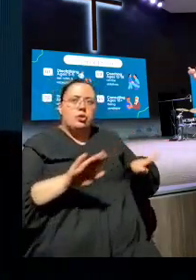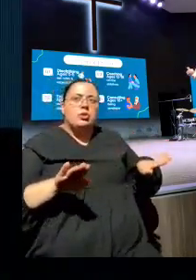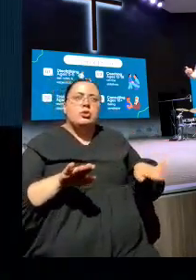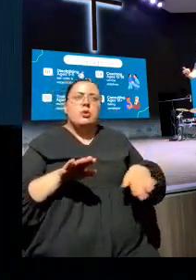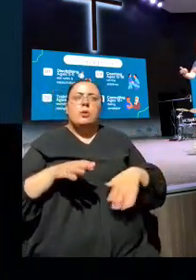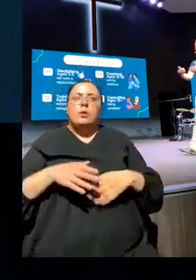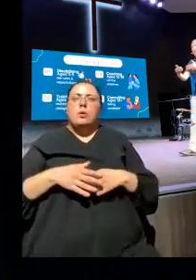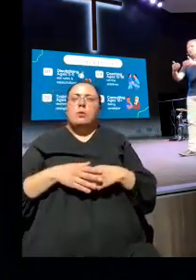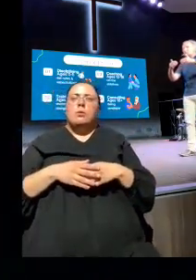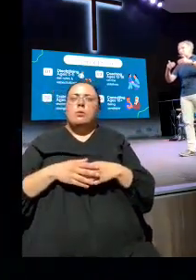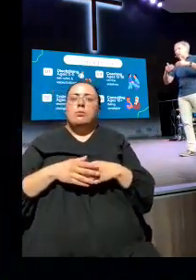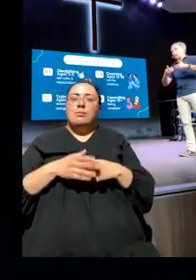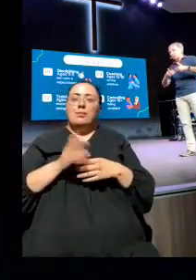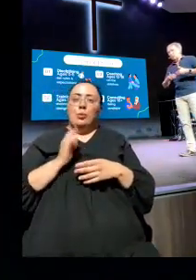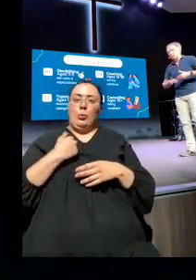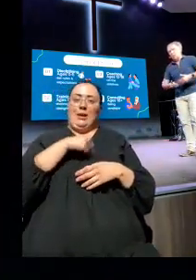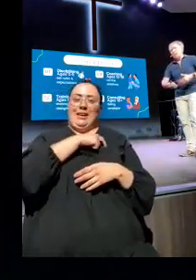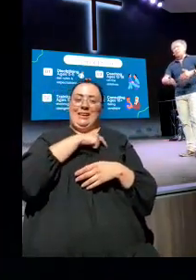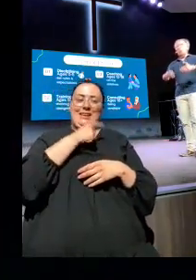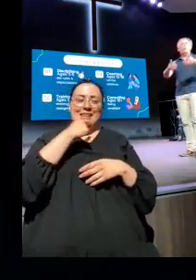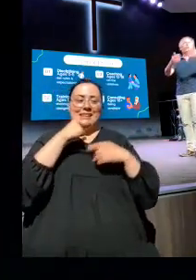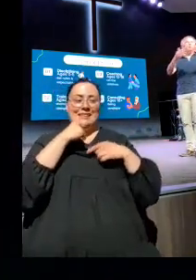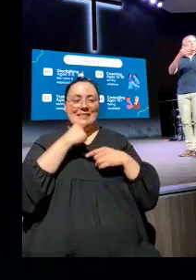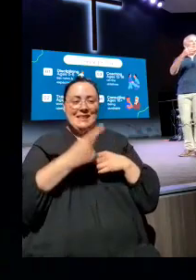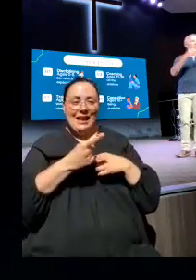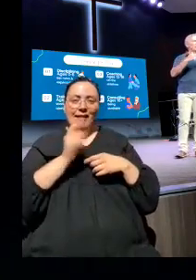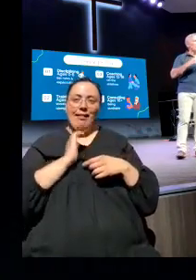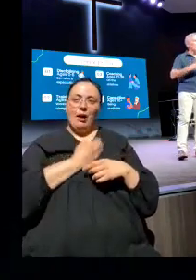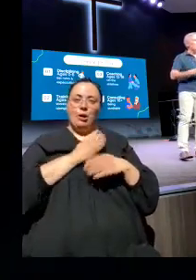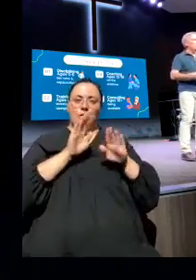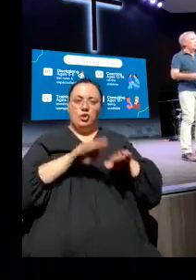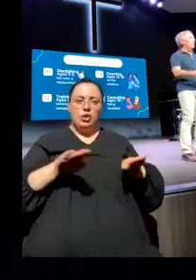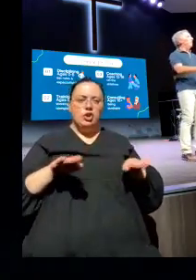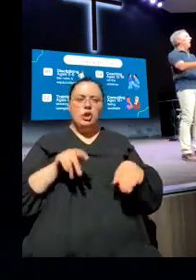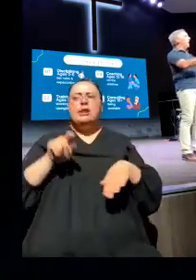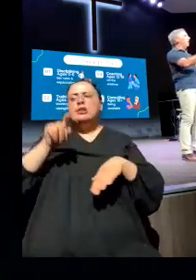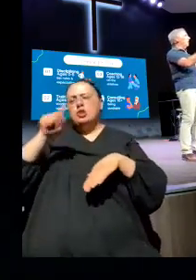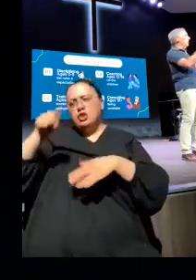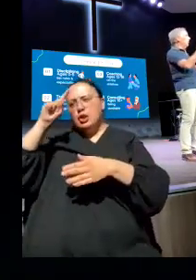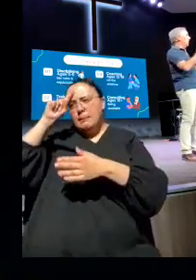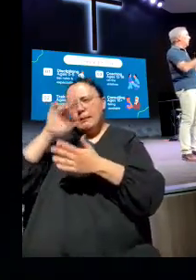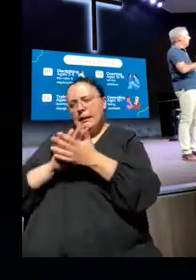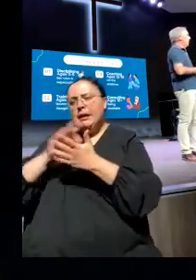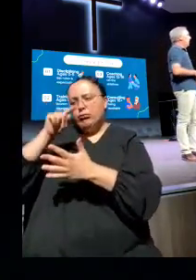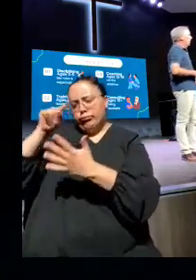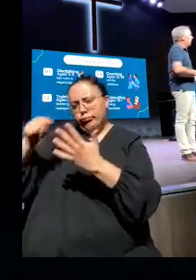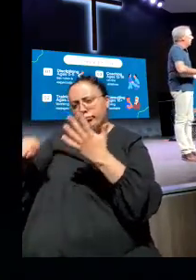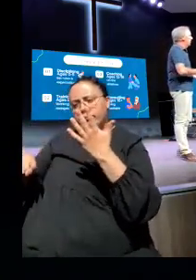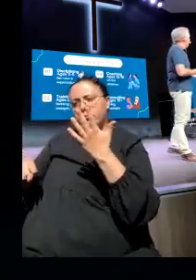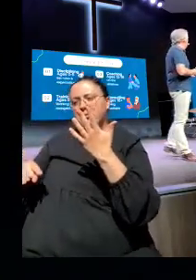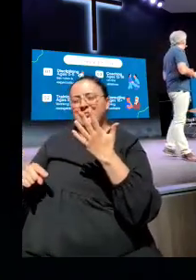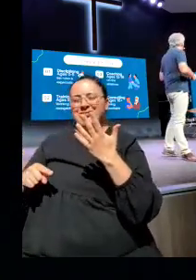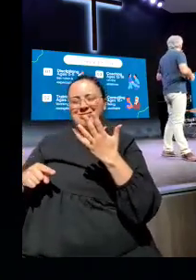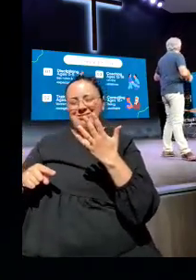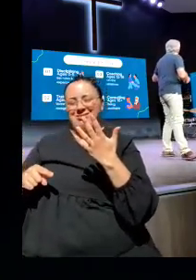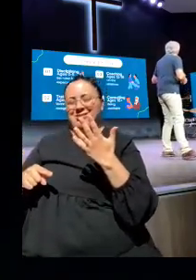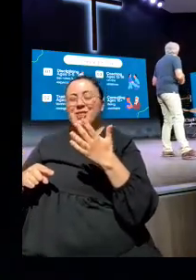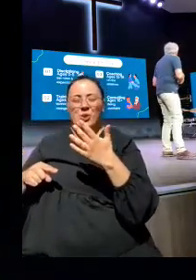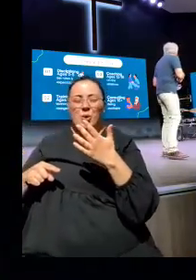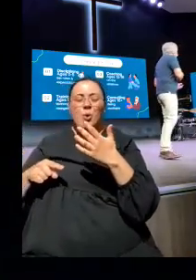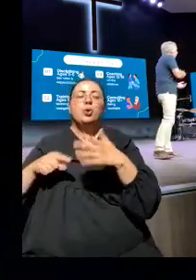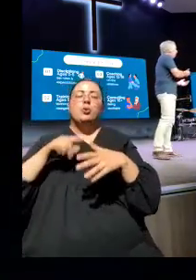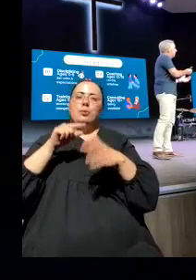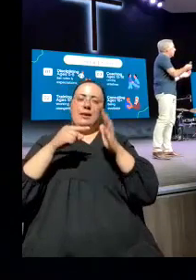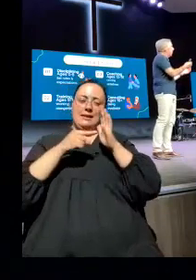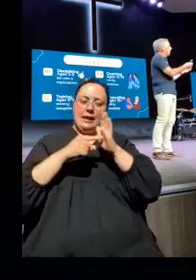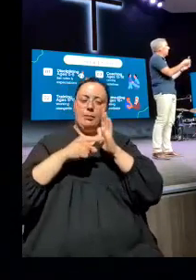should believe, we start to respond to questions and ask questions and have dialogue with them until the adults, when we're responding to